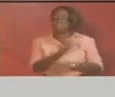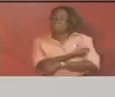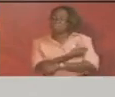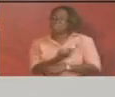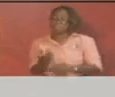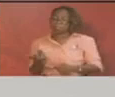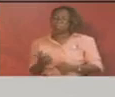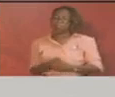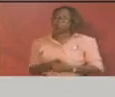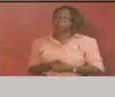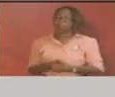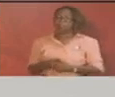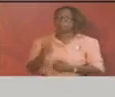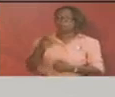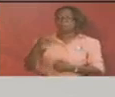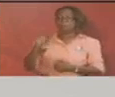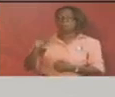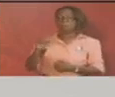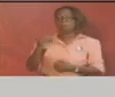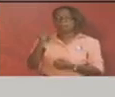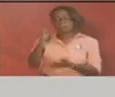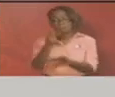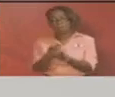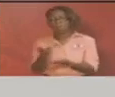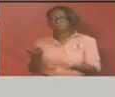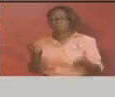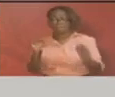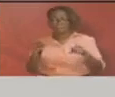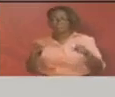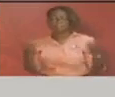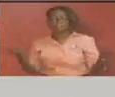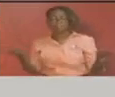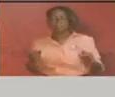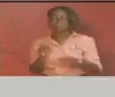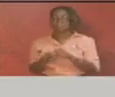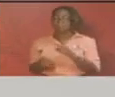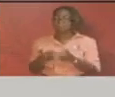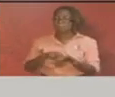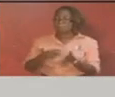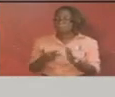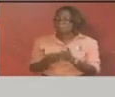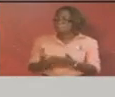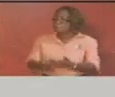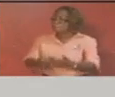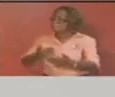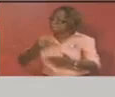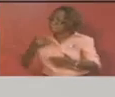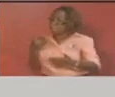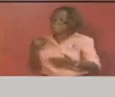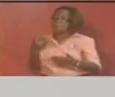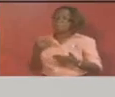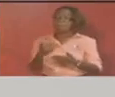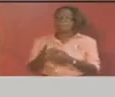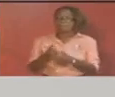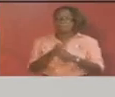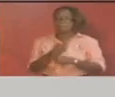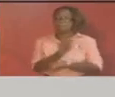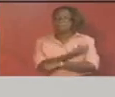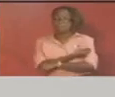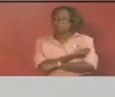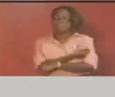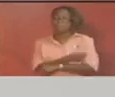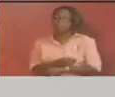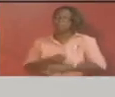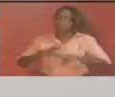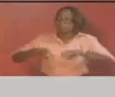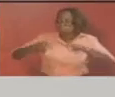approved. And therefore, there's a certain level of scrutiny that would have gone on to the regulatory aspect of it, and of course